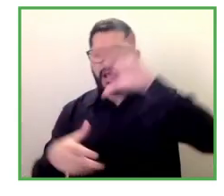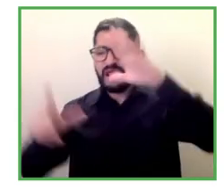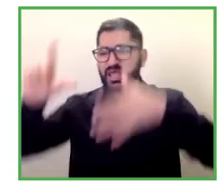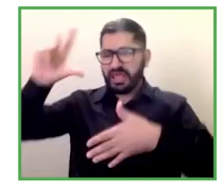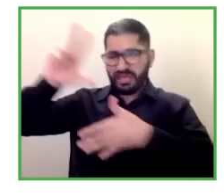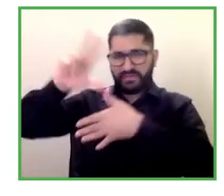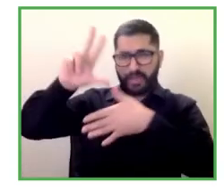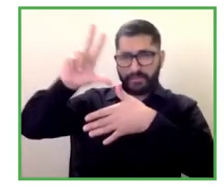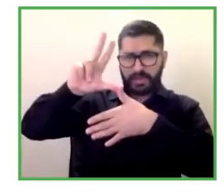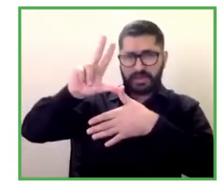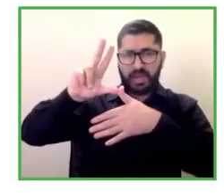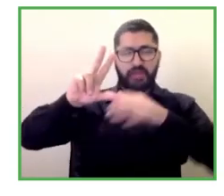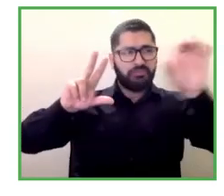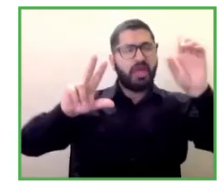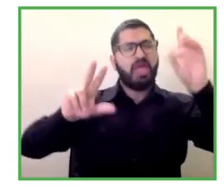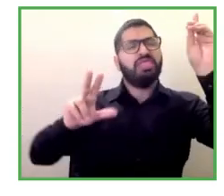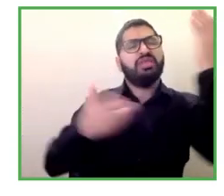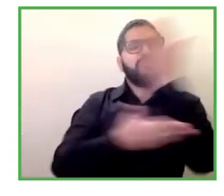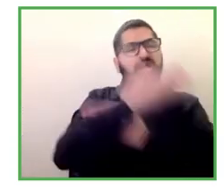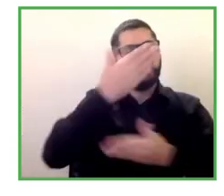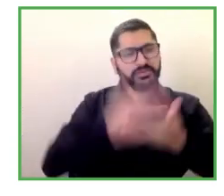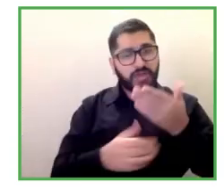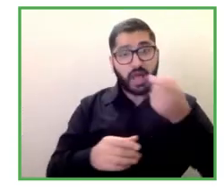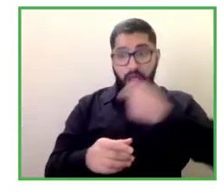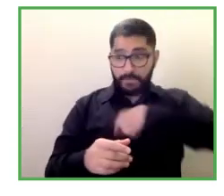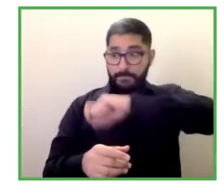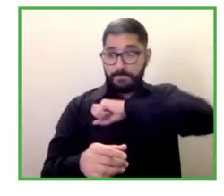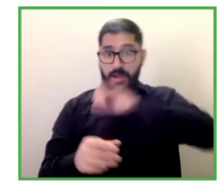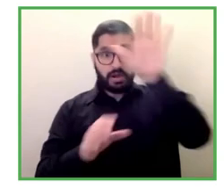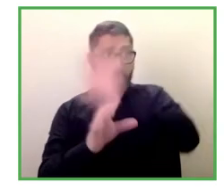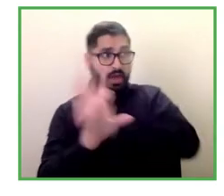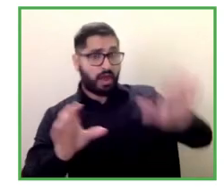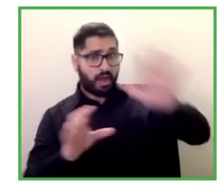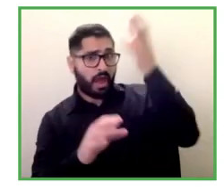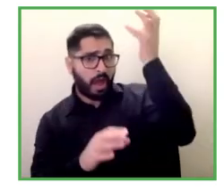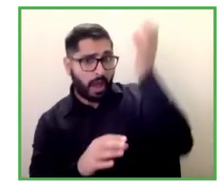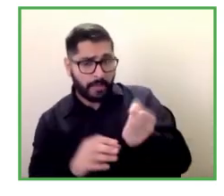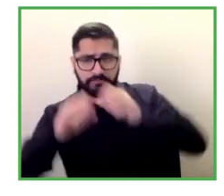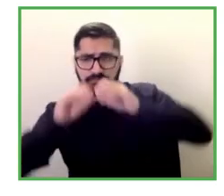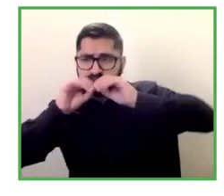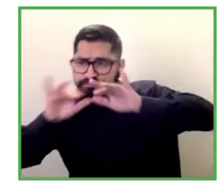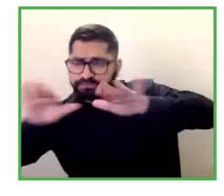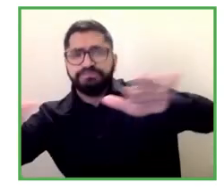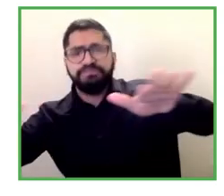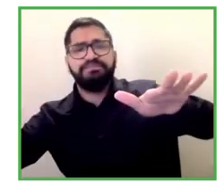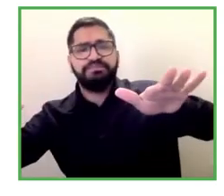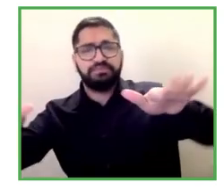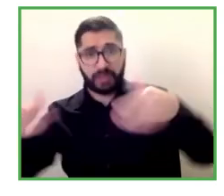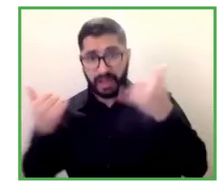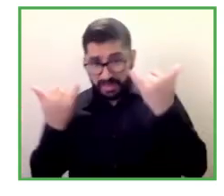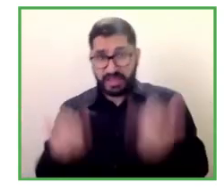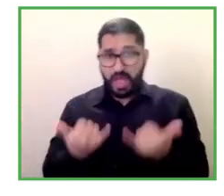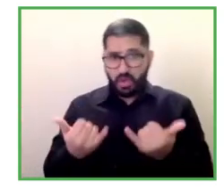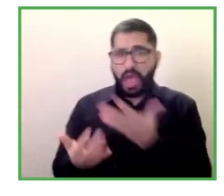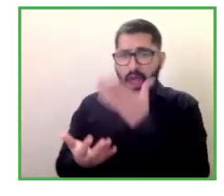In Spain, we have a very important program for promoting this. But of course, it still has challenges.